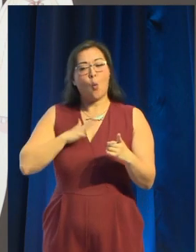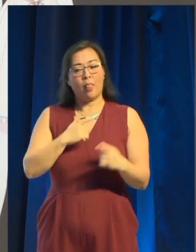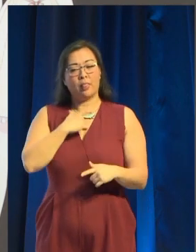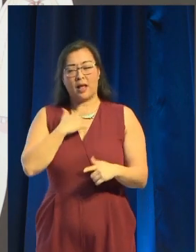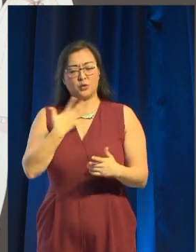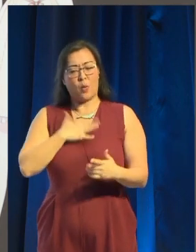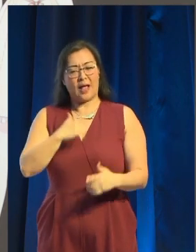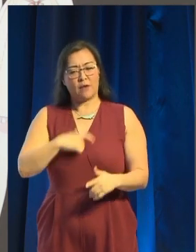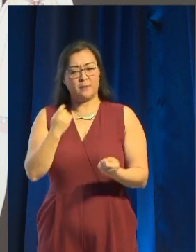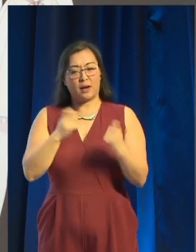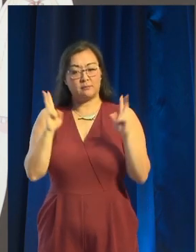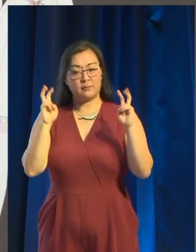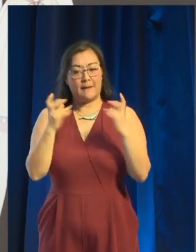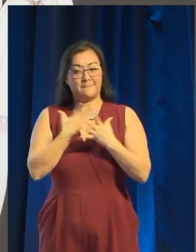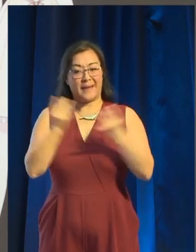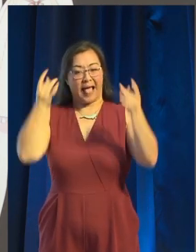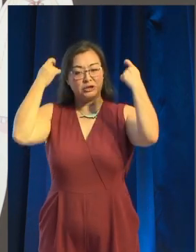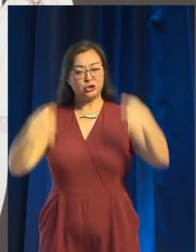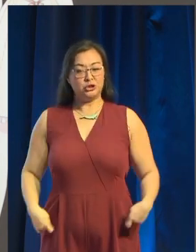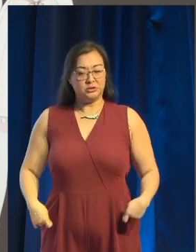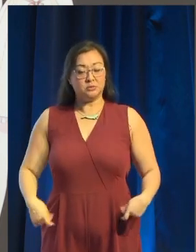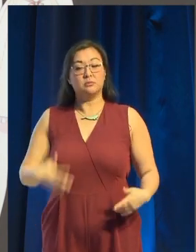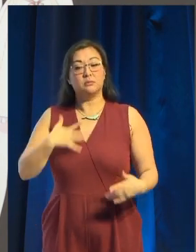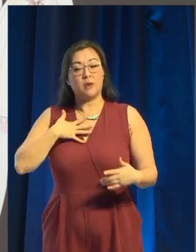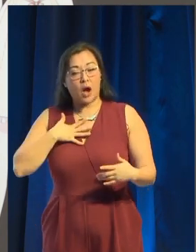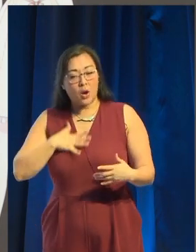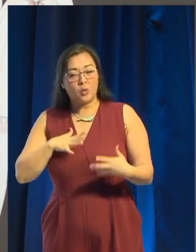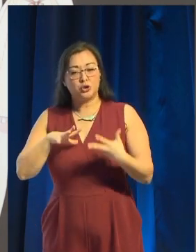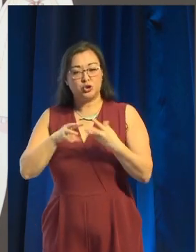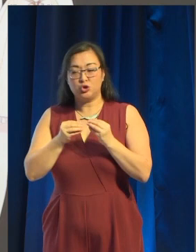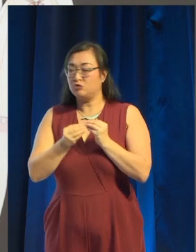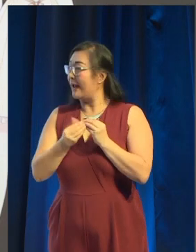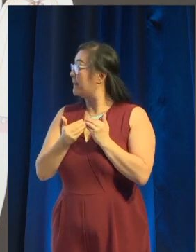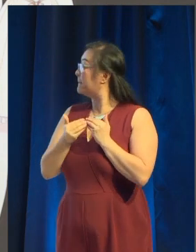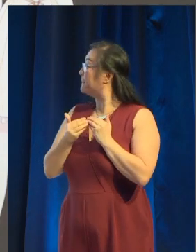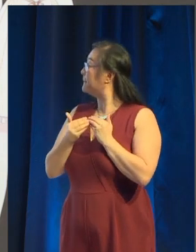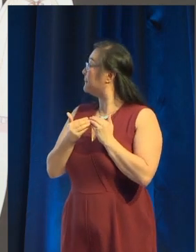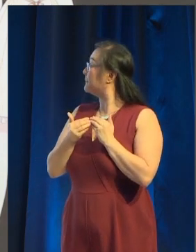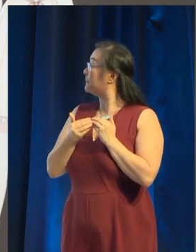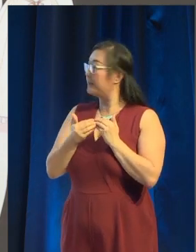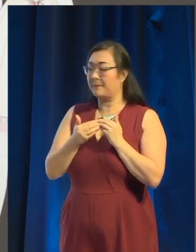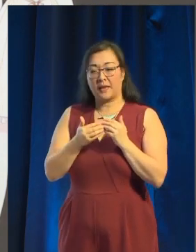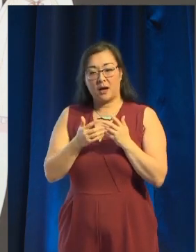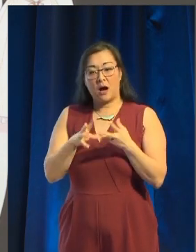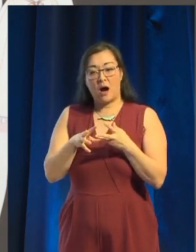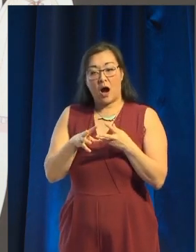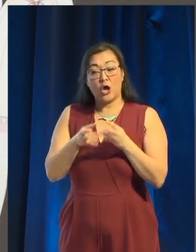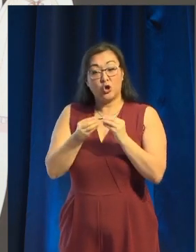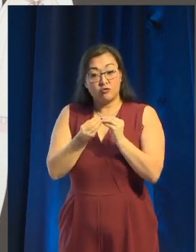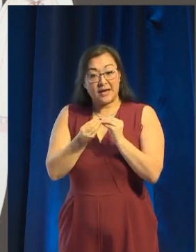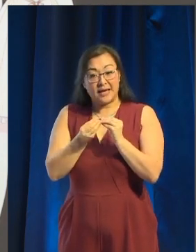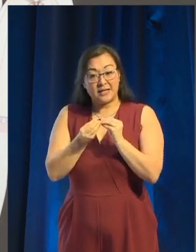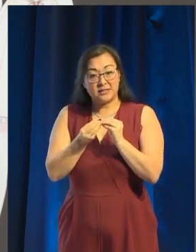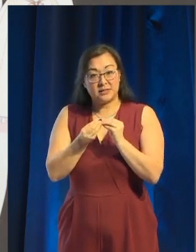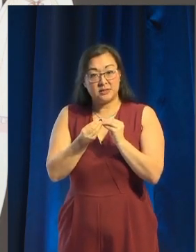create identification, I mainly relied on memories that are easily shared. For example, being sick as a child,